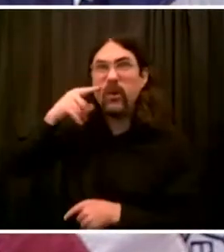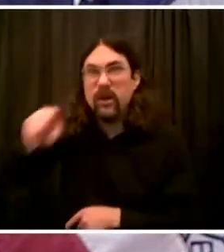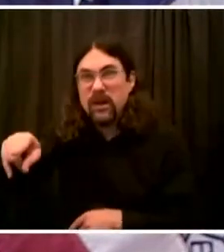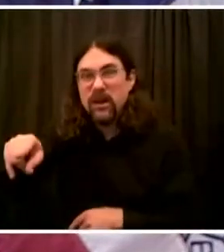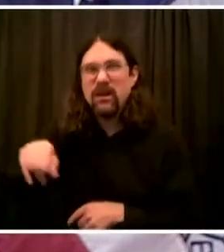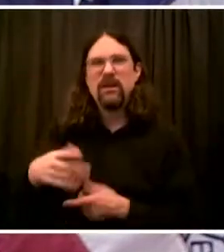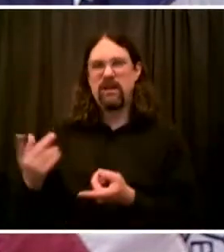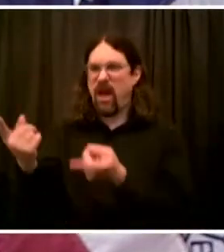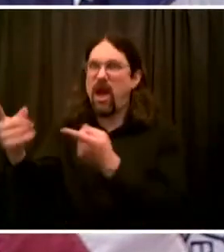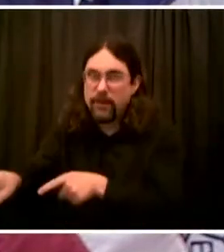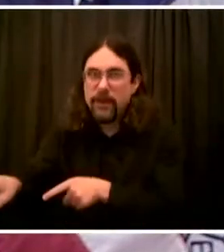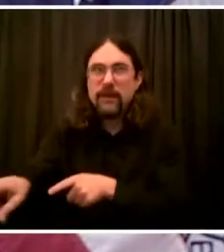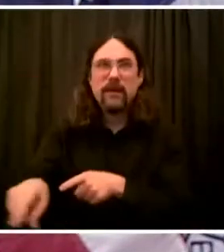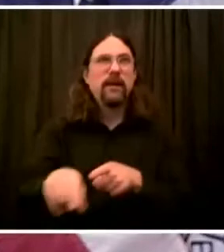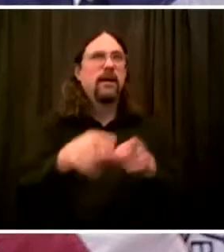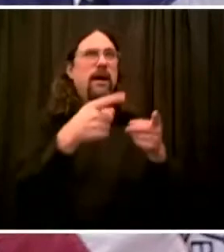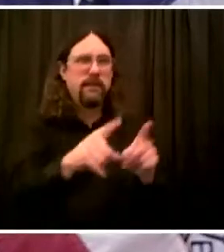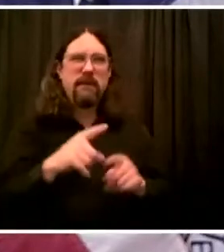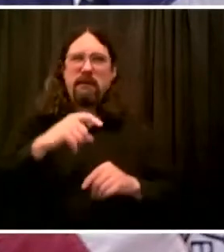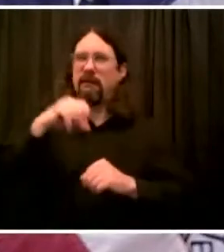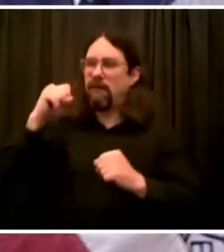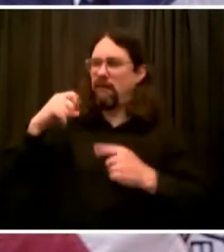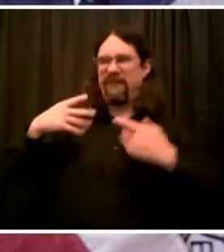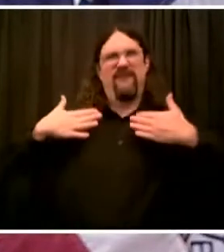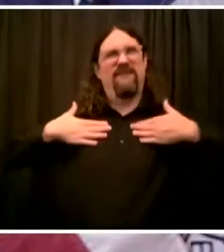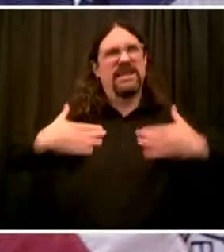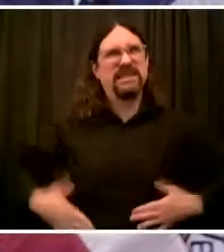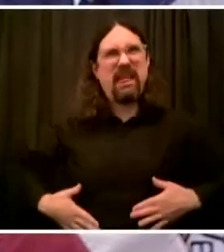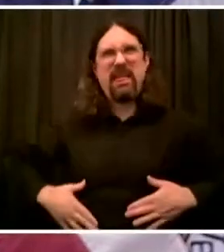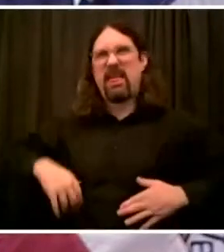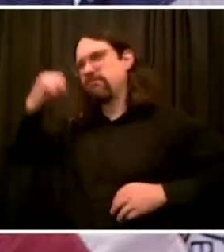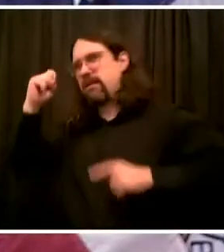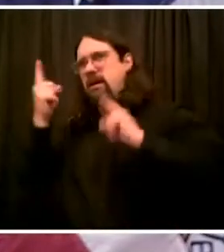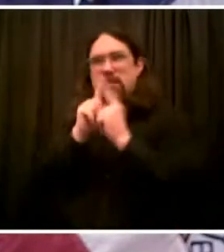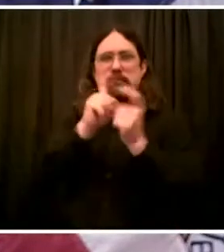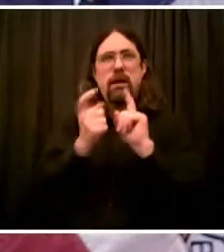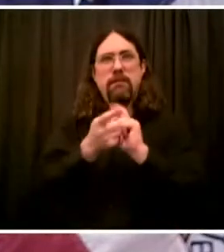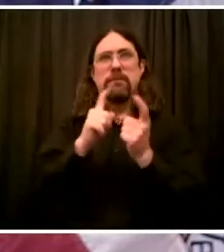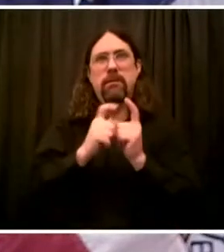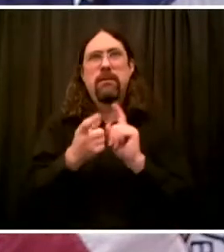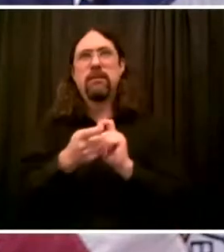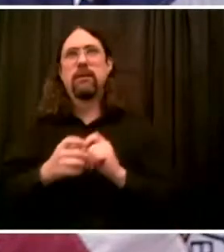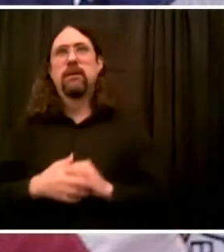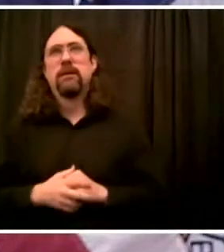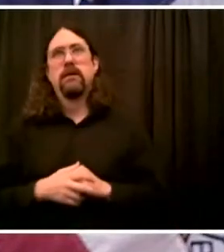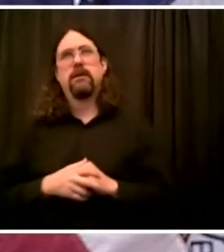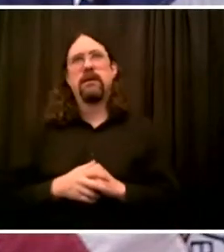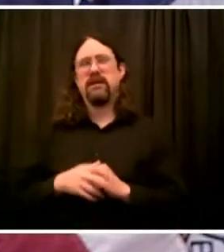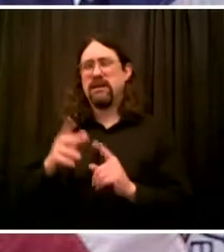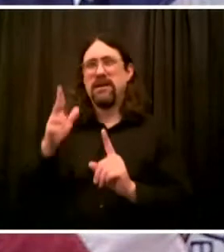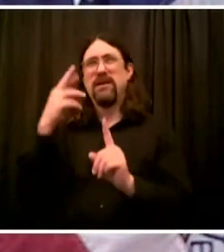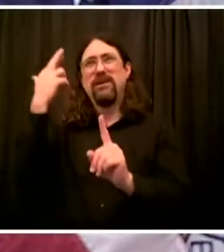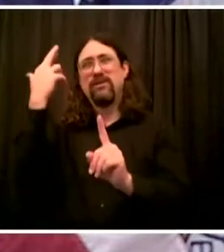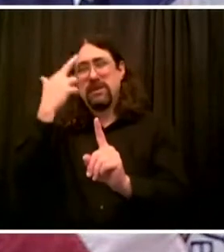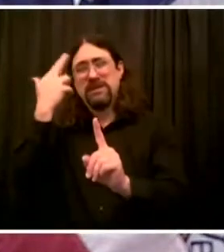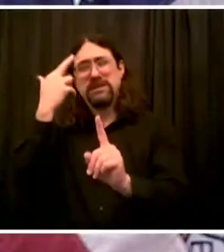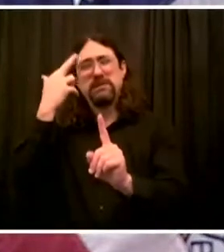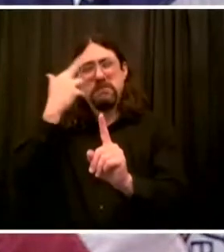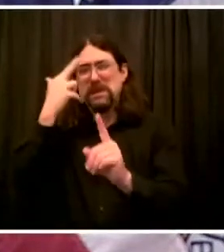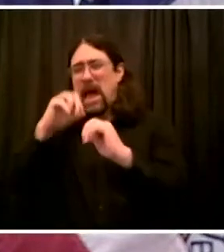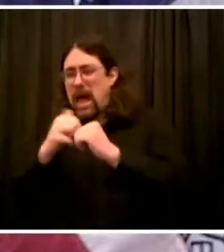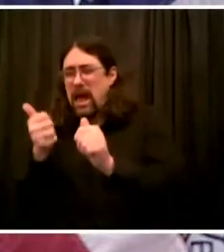just not right. Now, if you look at the whole story, unfortunately, there are problems in the